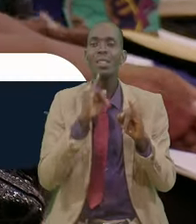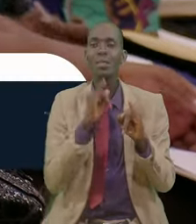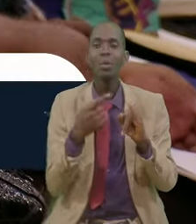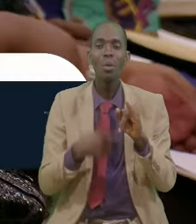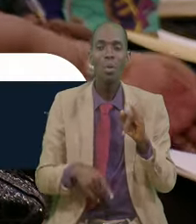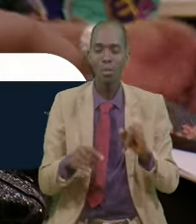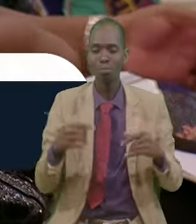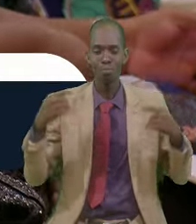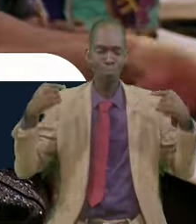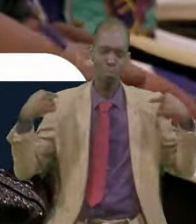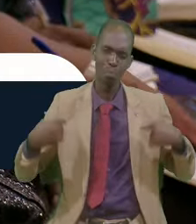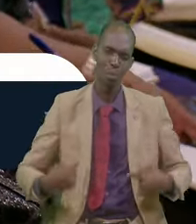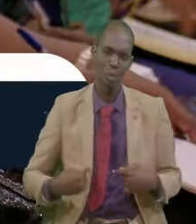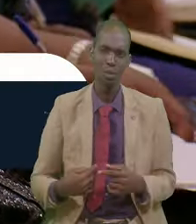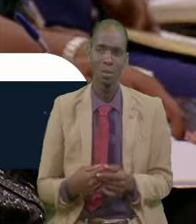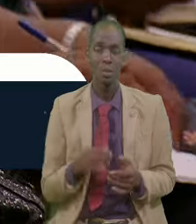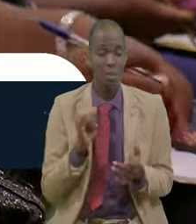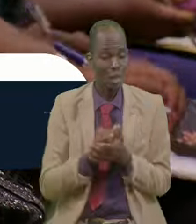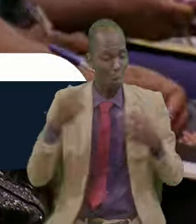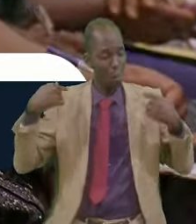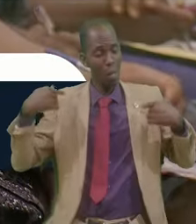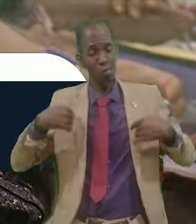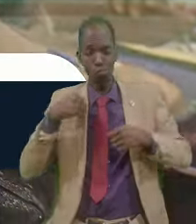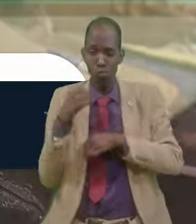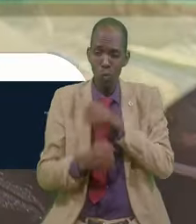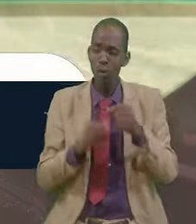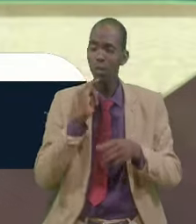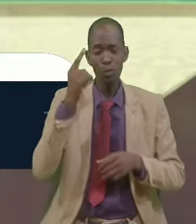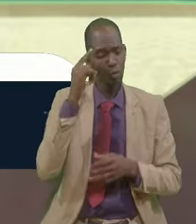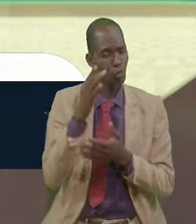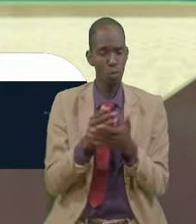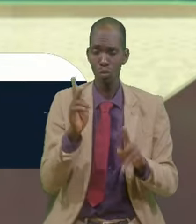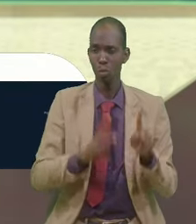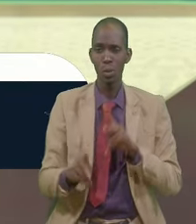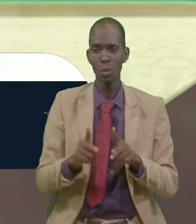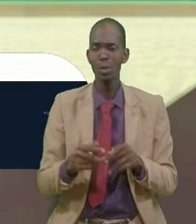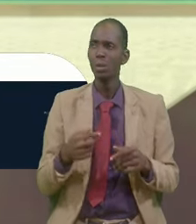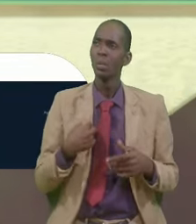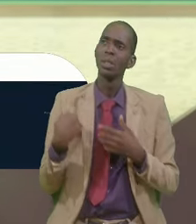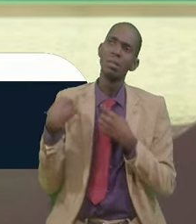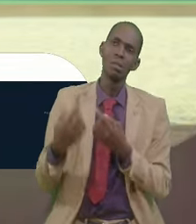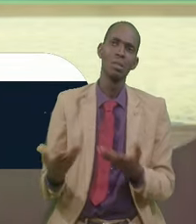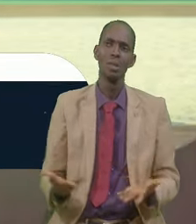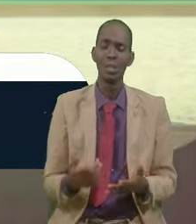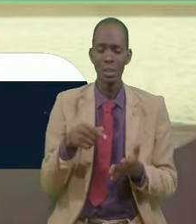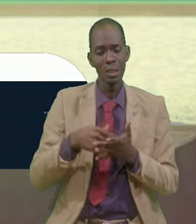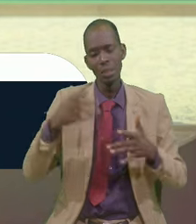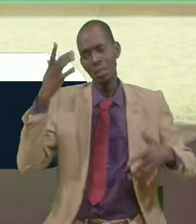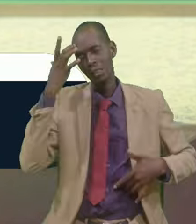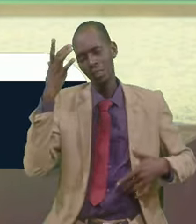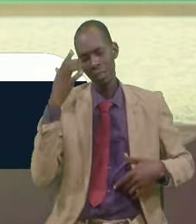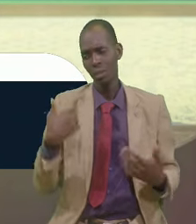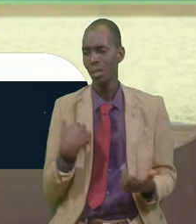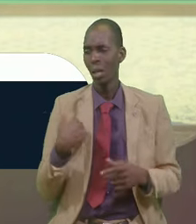giant in front of some people. I mean, here, this infirmity, this sickness, I